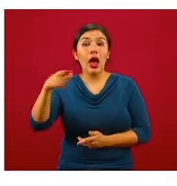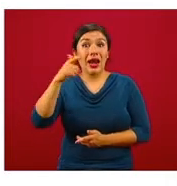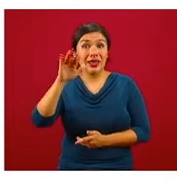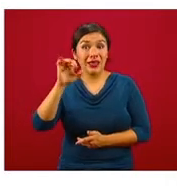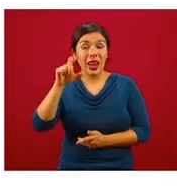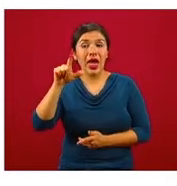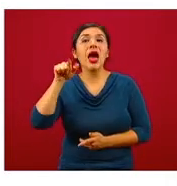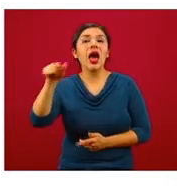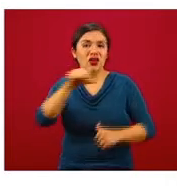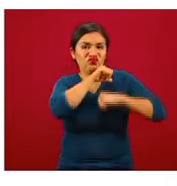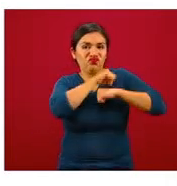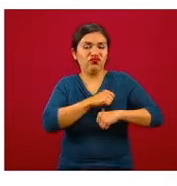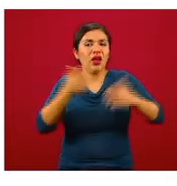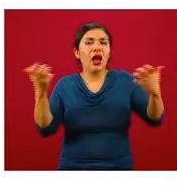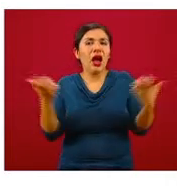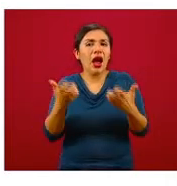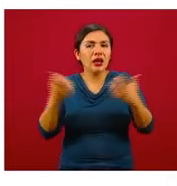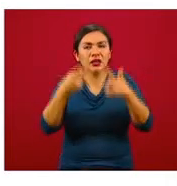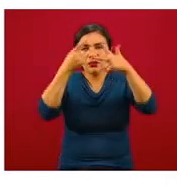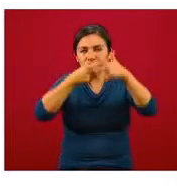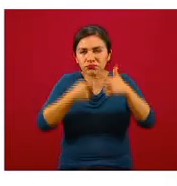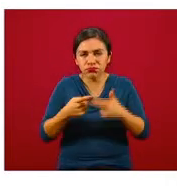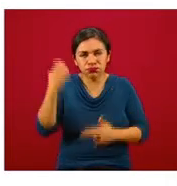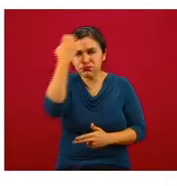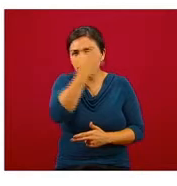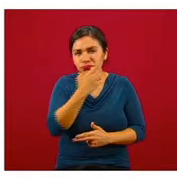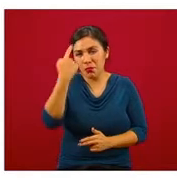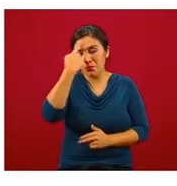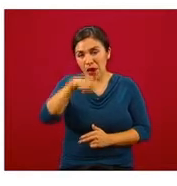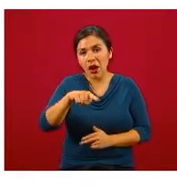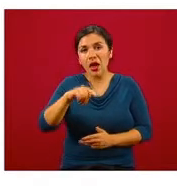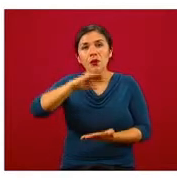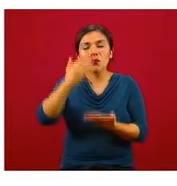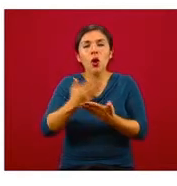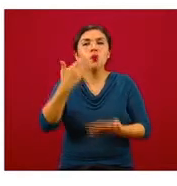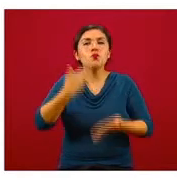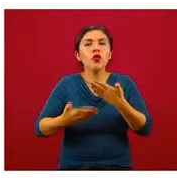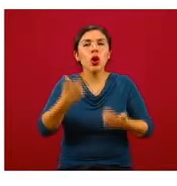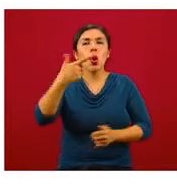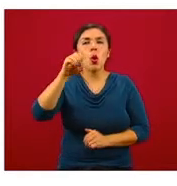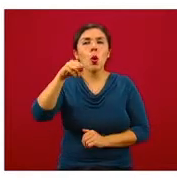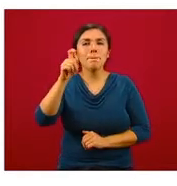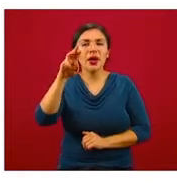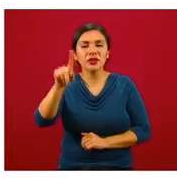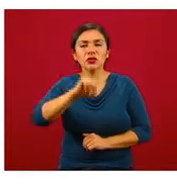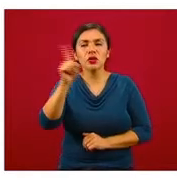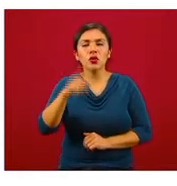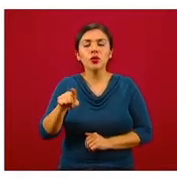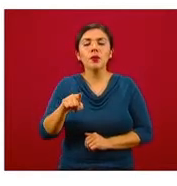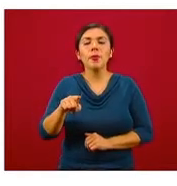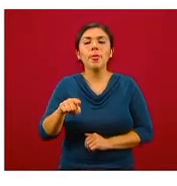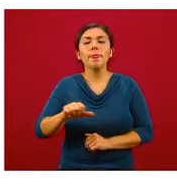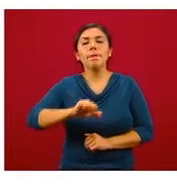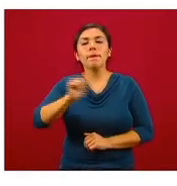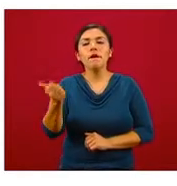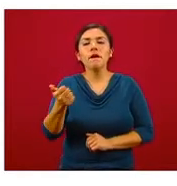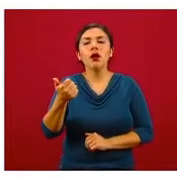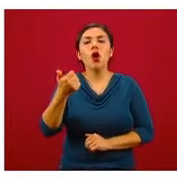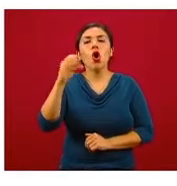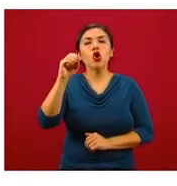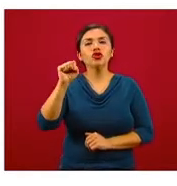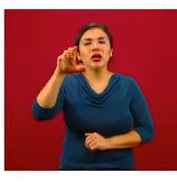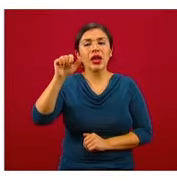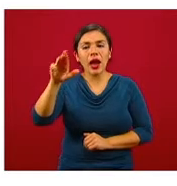Alfredo, Garduño Magaña, Gómez Ulibarri, González Faria, and González Vázquez.